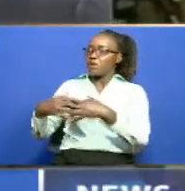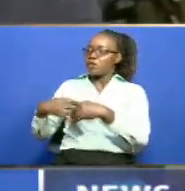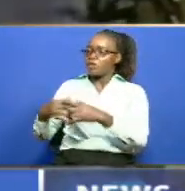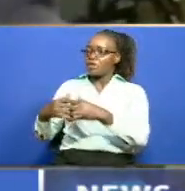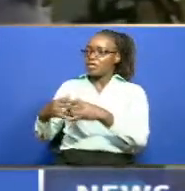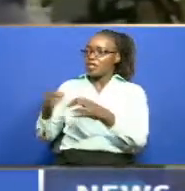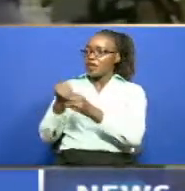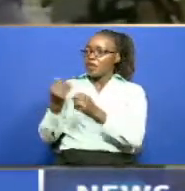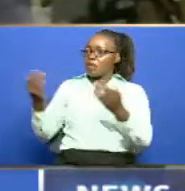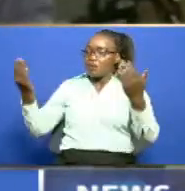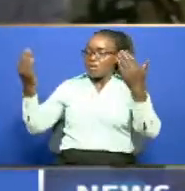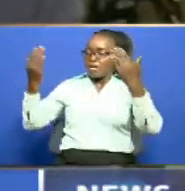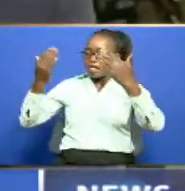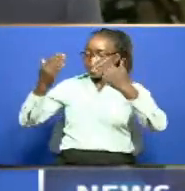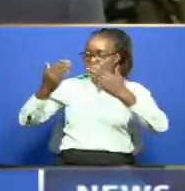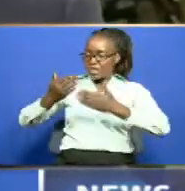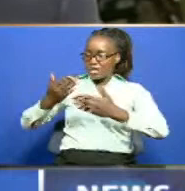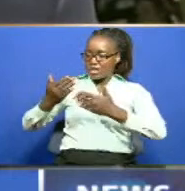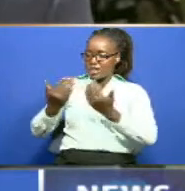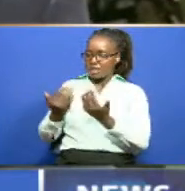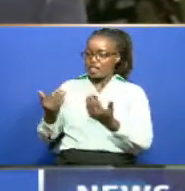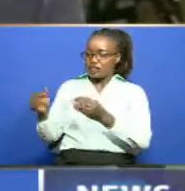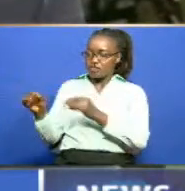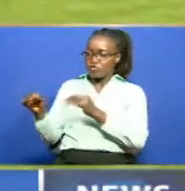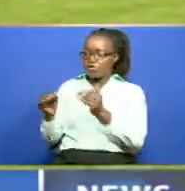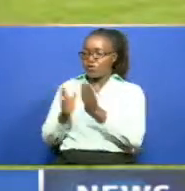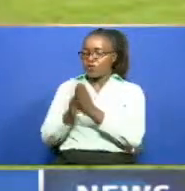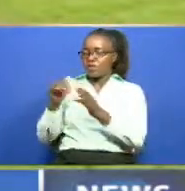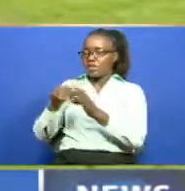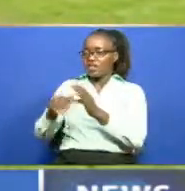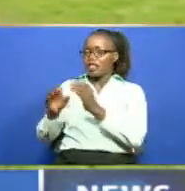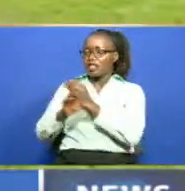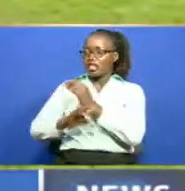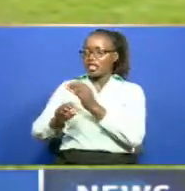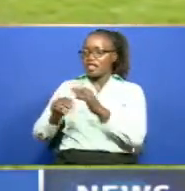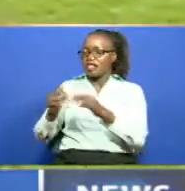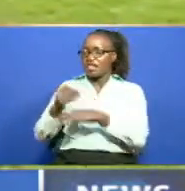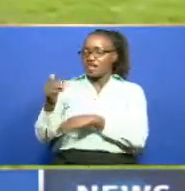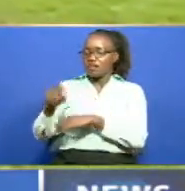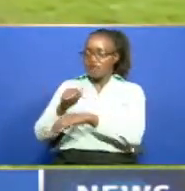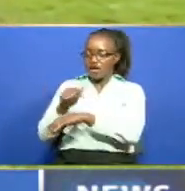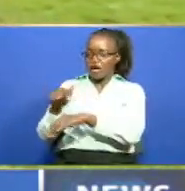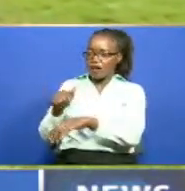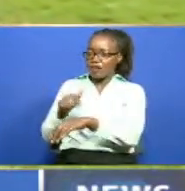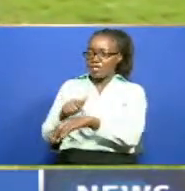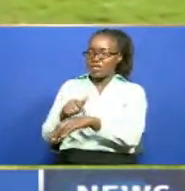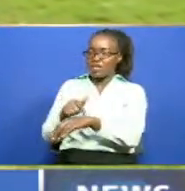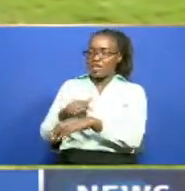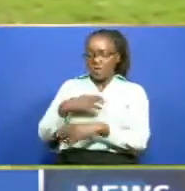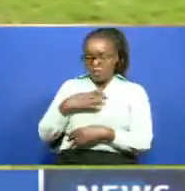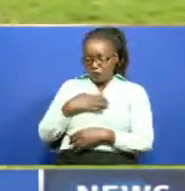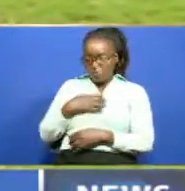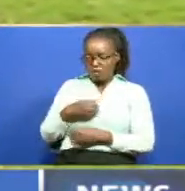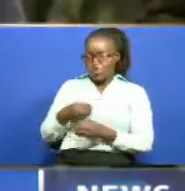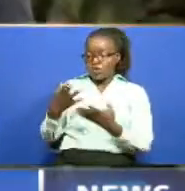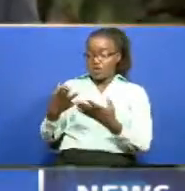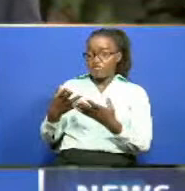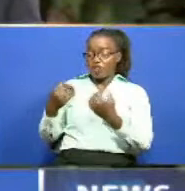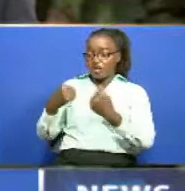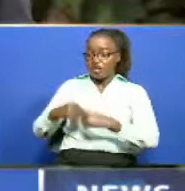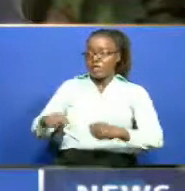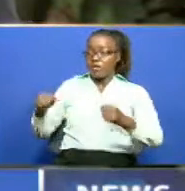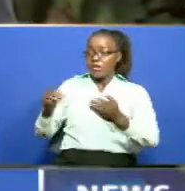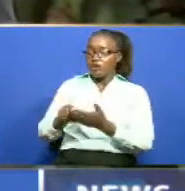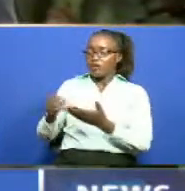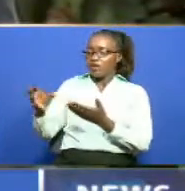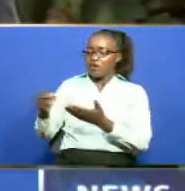overnight. Goods could move within the country even after hours and so on if we had the right permits. Yeah, I think being able to supply the market was an